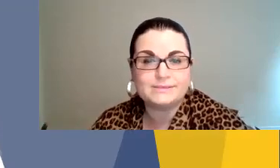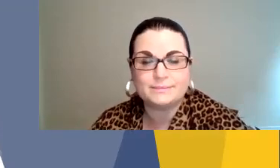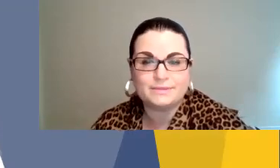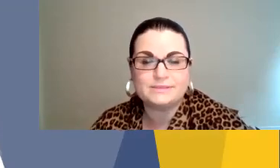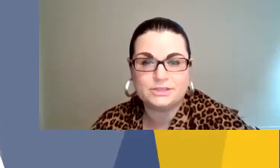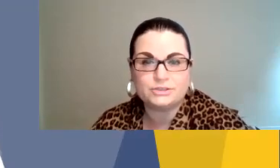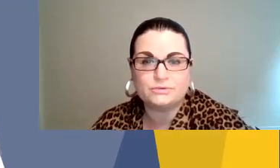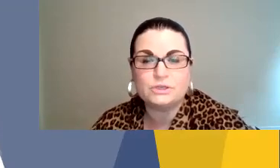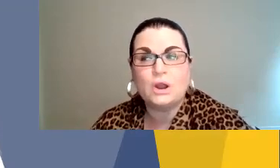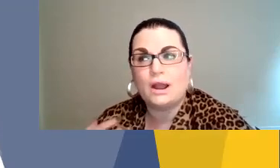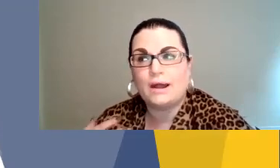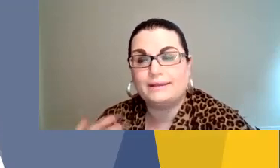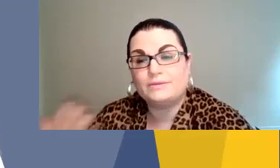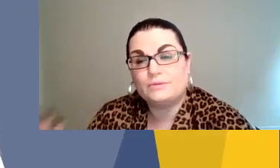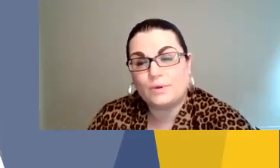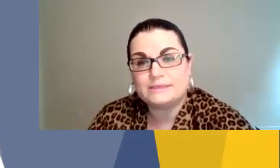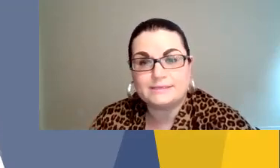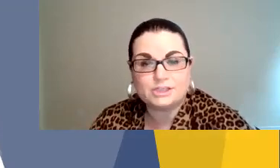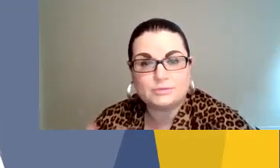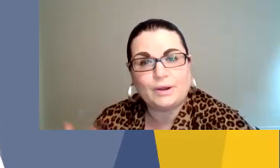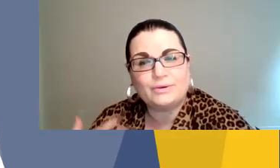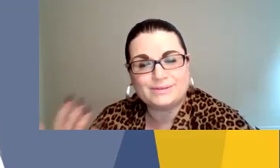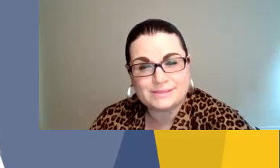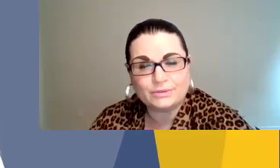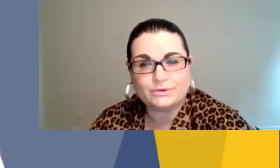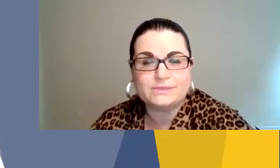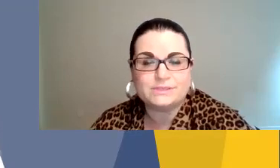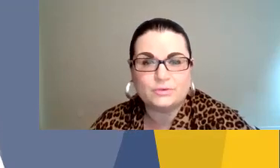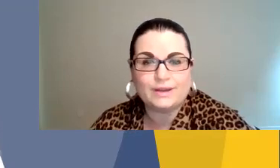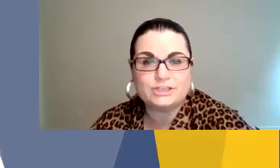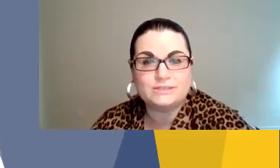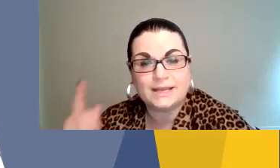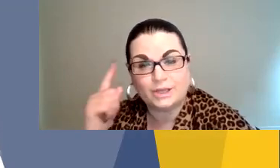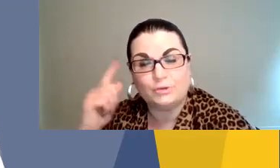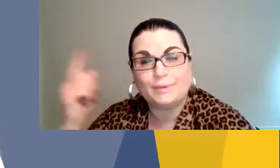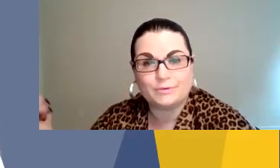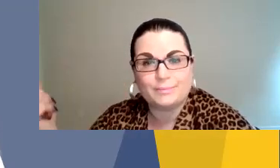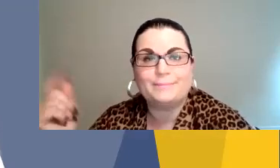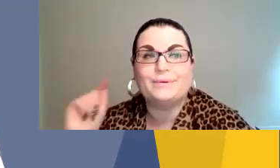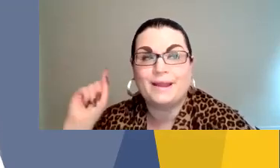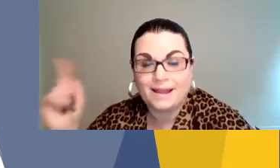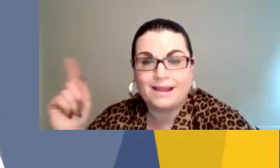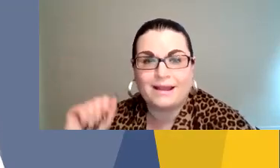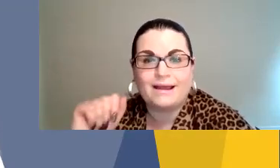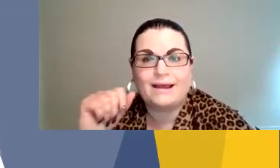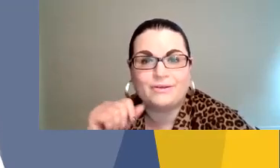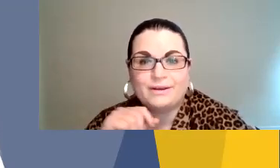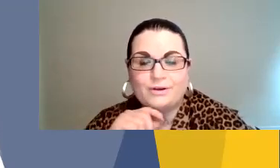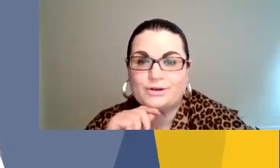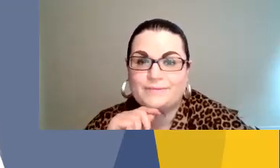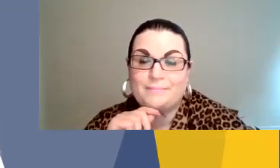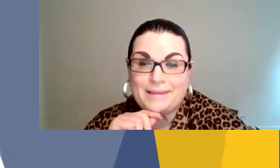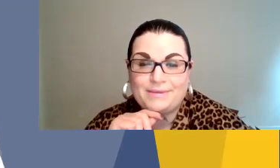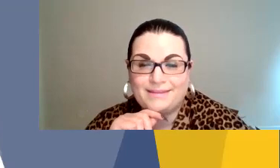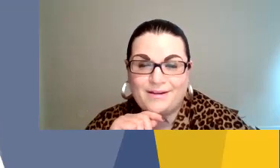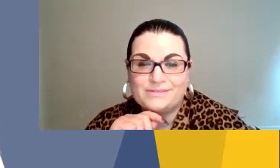run into some of these issues, either ones that I touch upon or similar situations, you might remember, I thought I